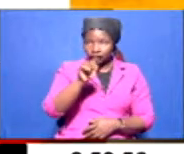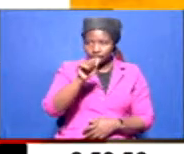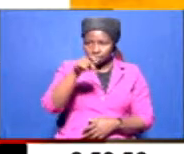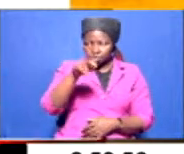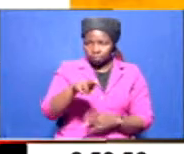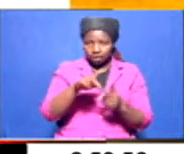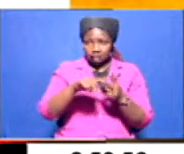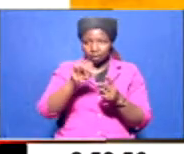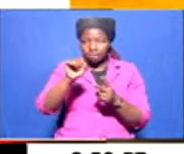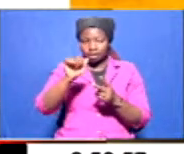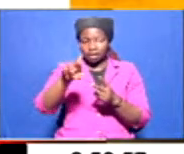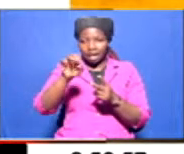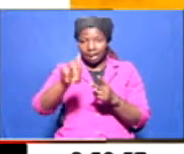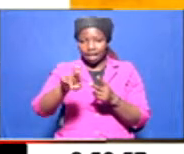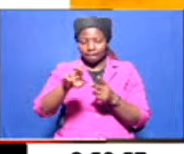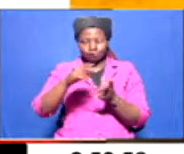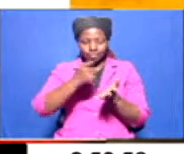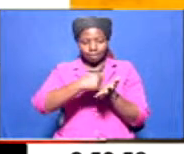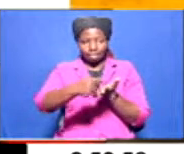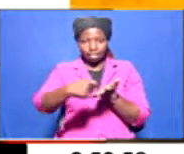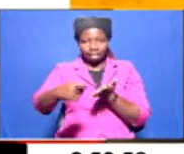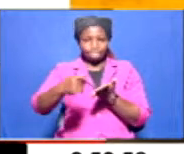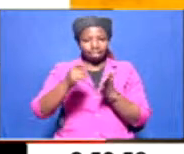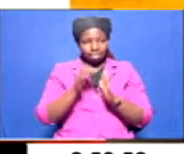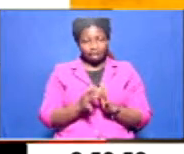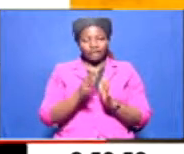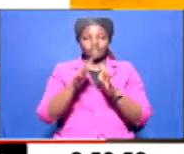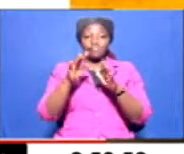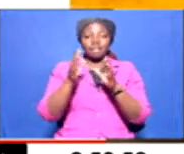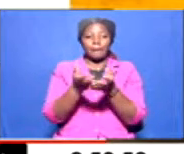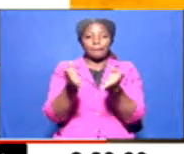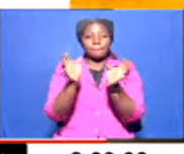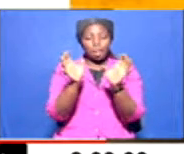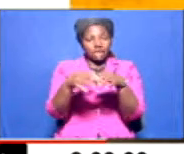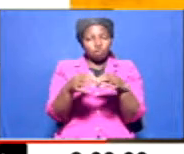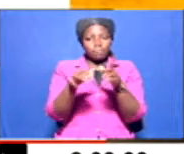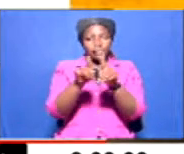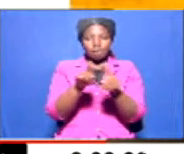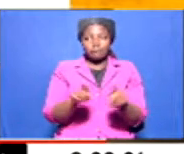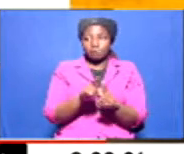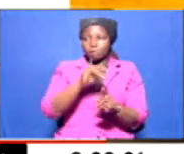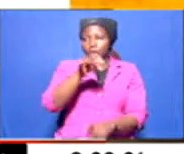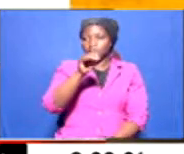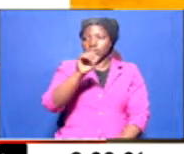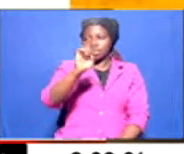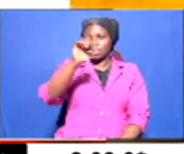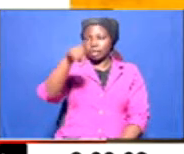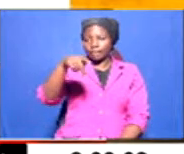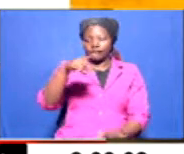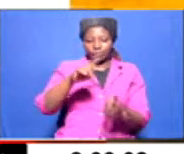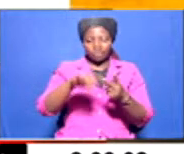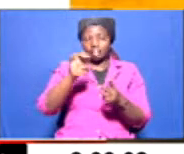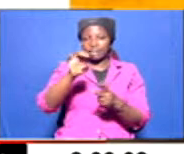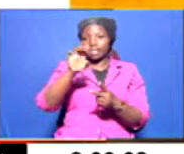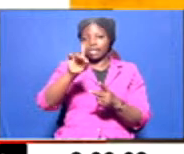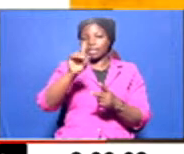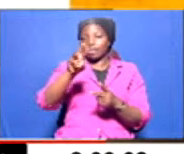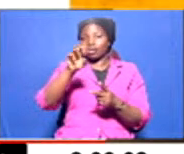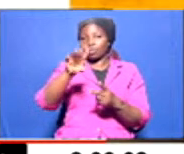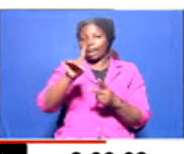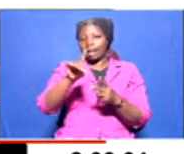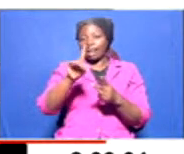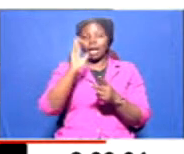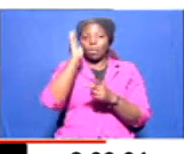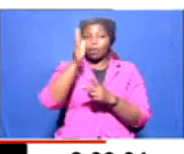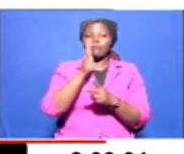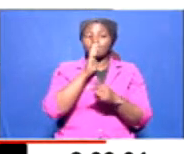secretaries of the tribunal, while Joseph Gitonga Riongo and Edward Omoti Nyangao will be assisting counsel.